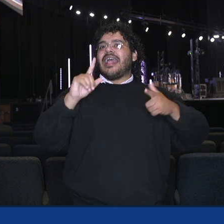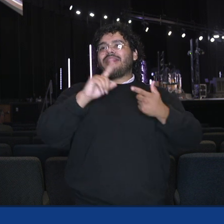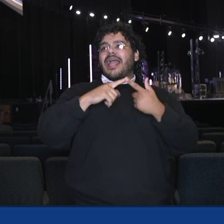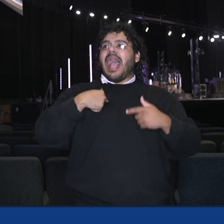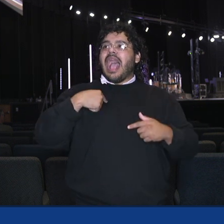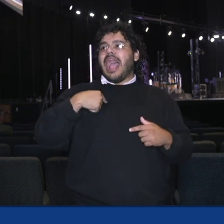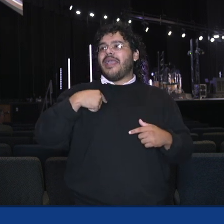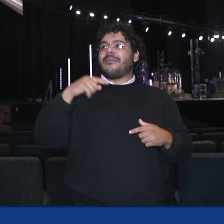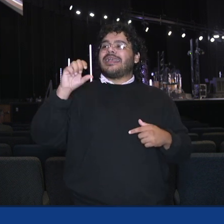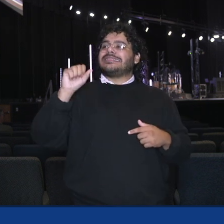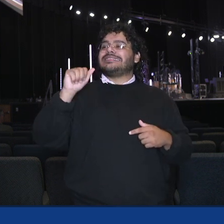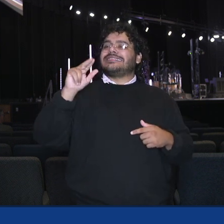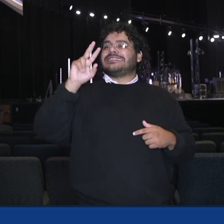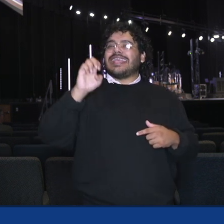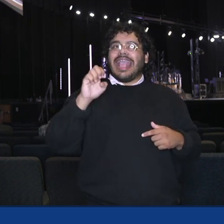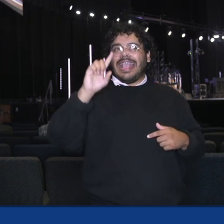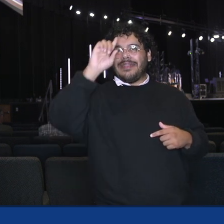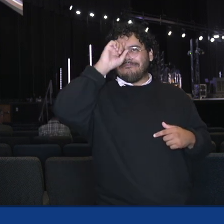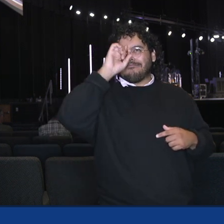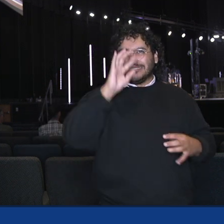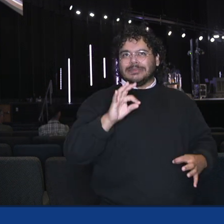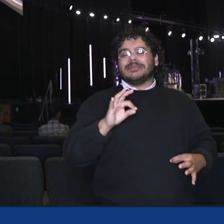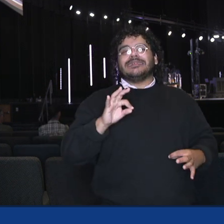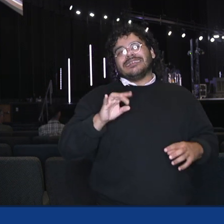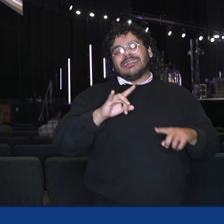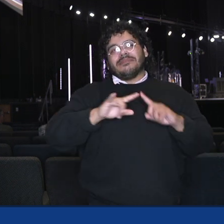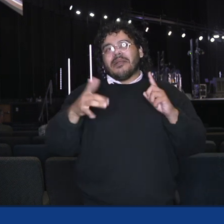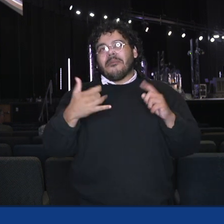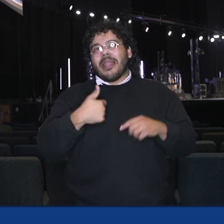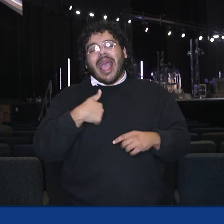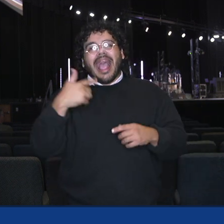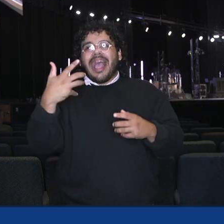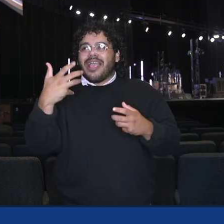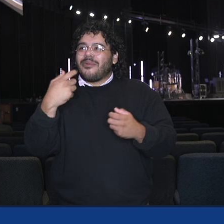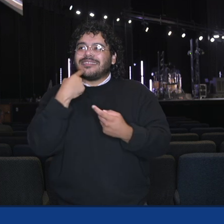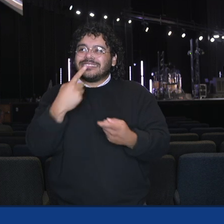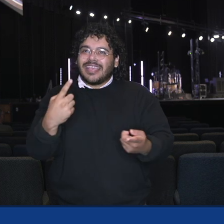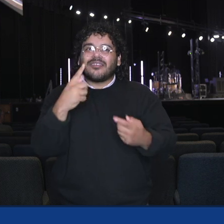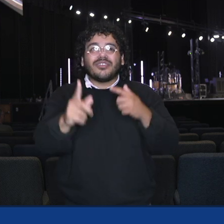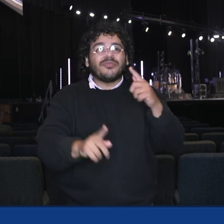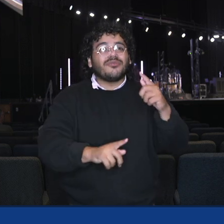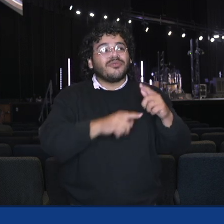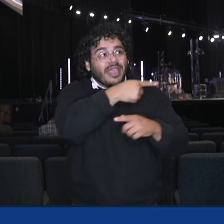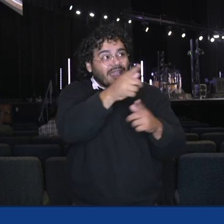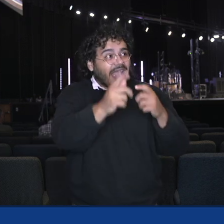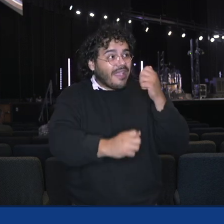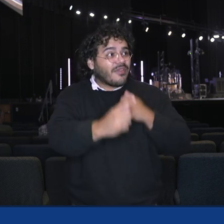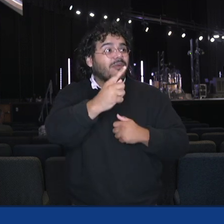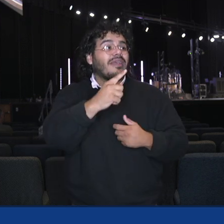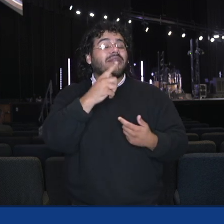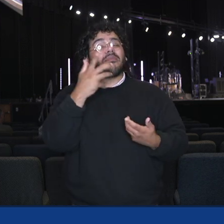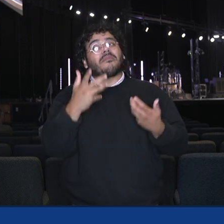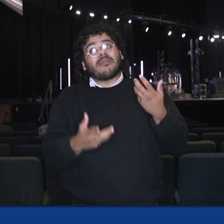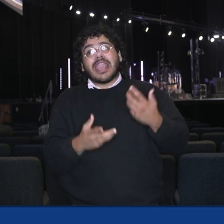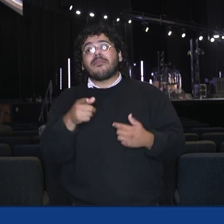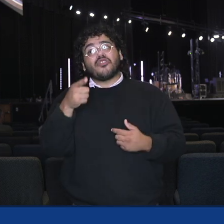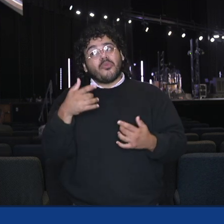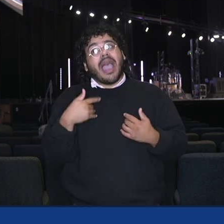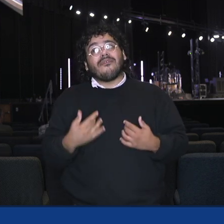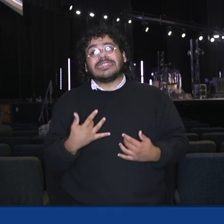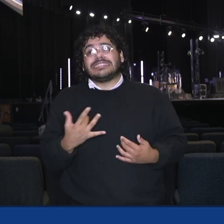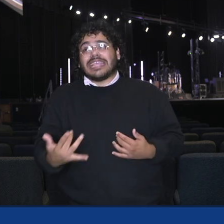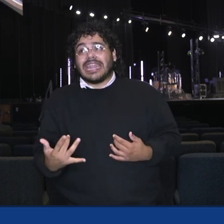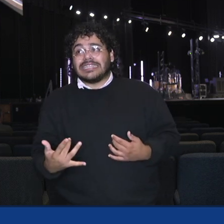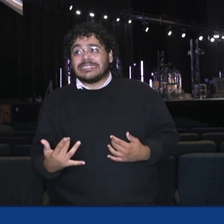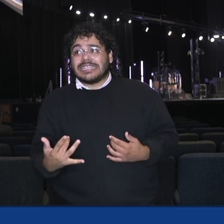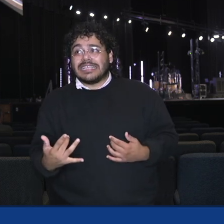one, Julia. And what I'm saying to you is that, like, maybe you lean to one side or the other, okay? And